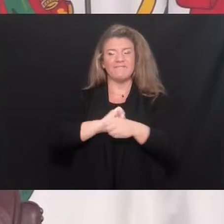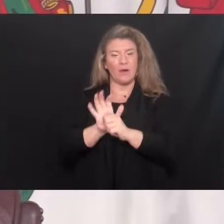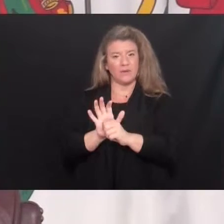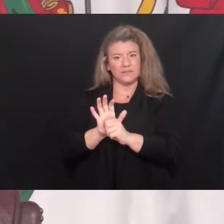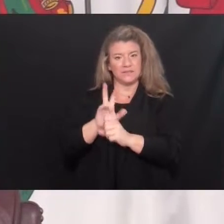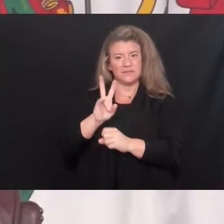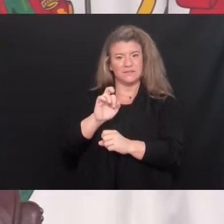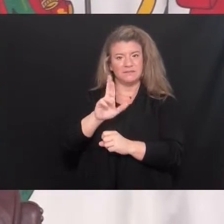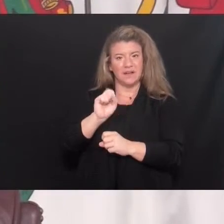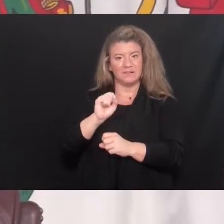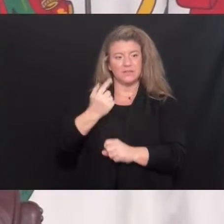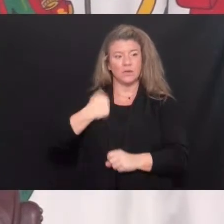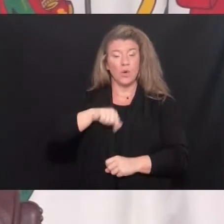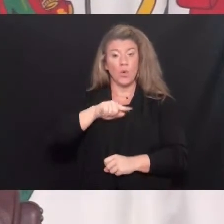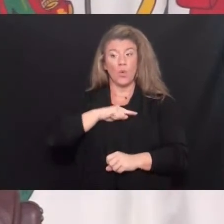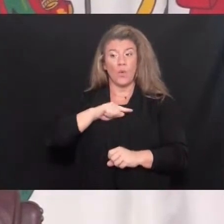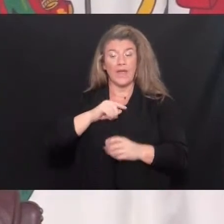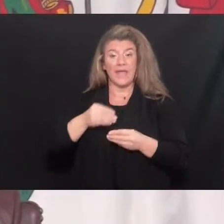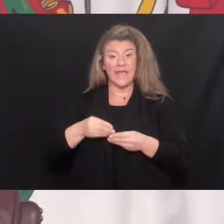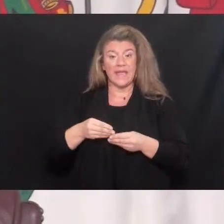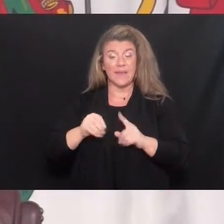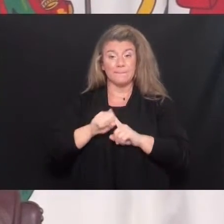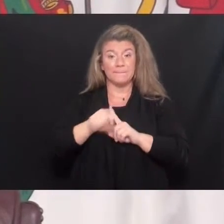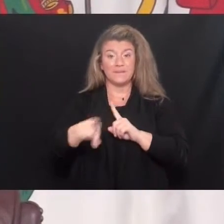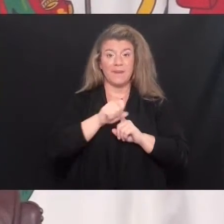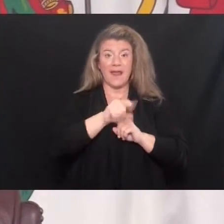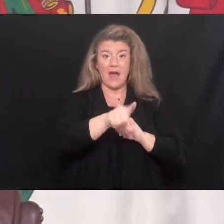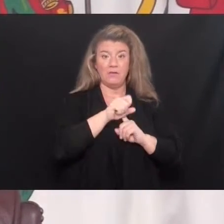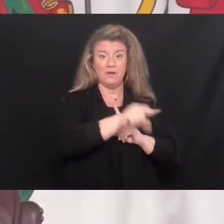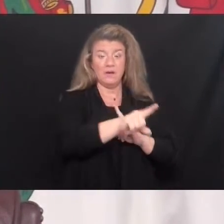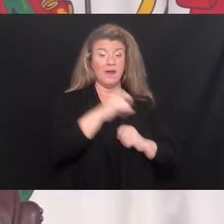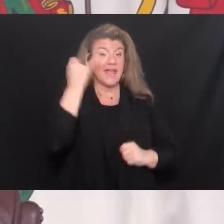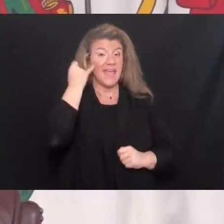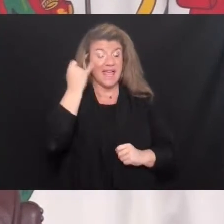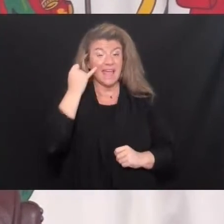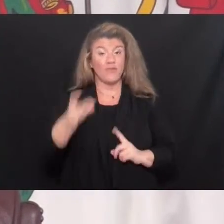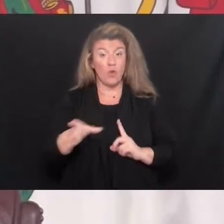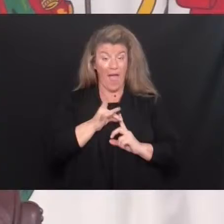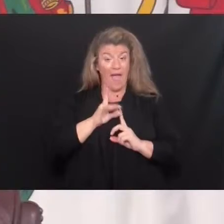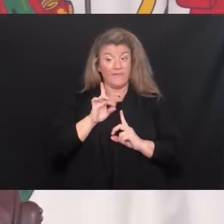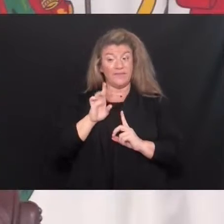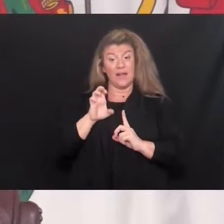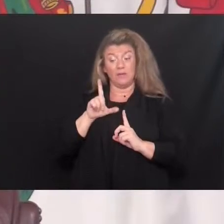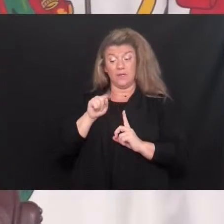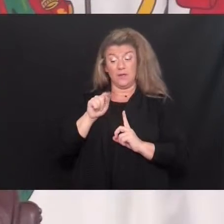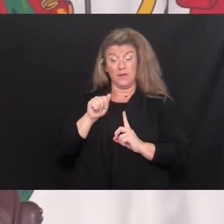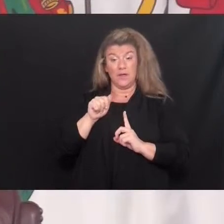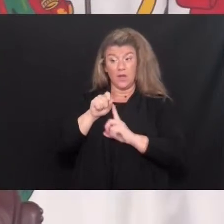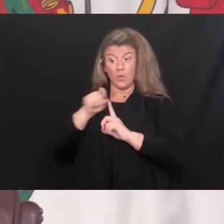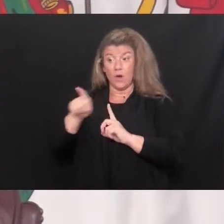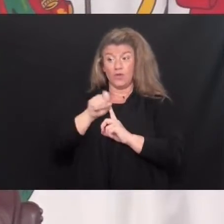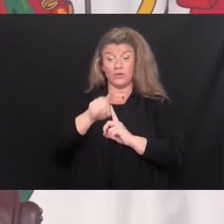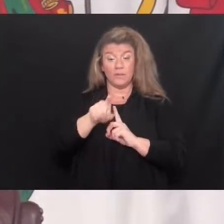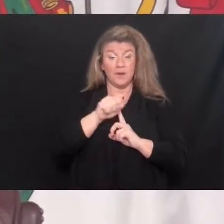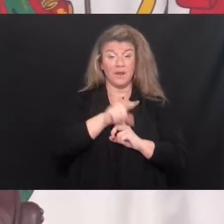we expel if you have the Delta variant is 1,000 to 1,400 times as